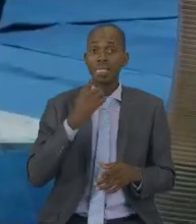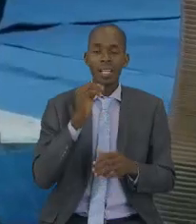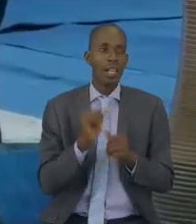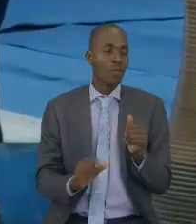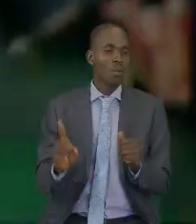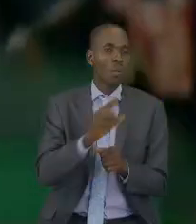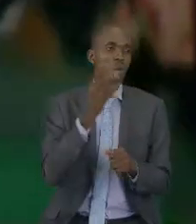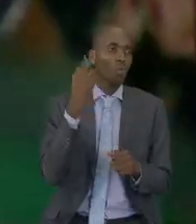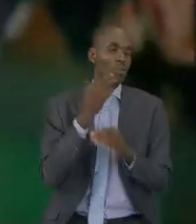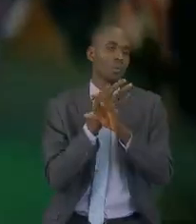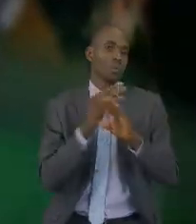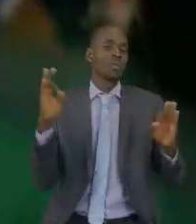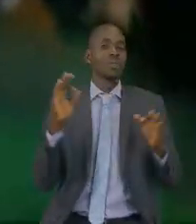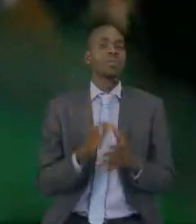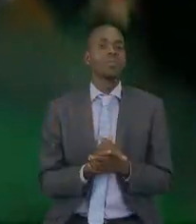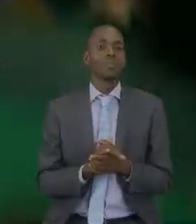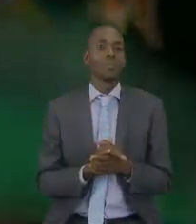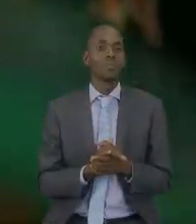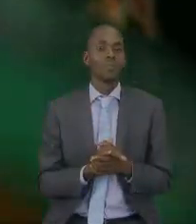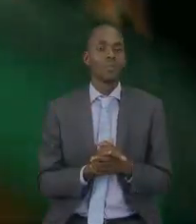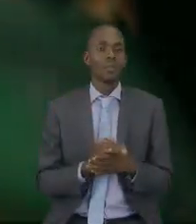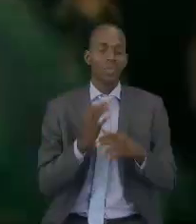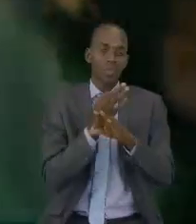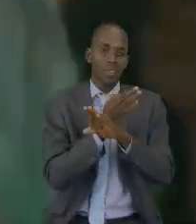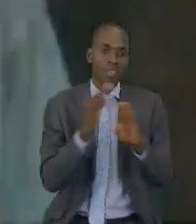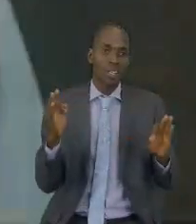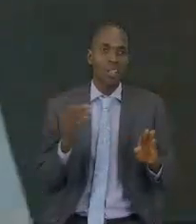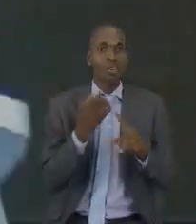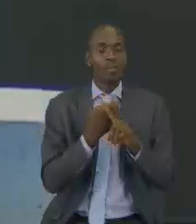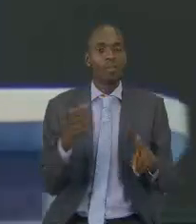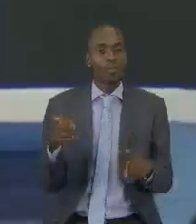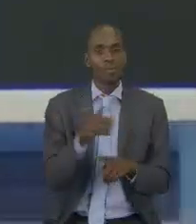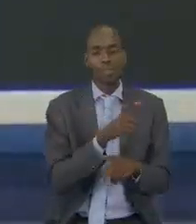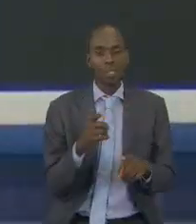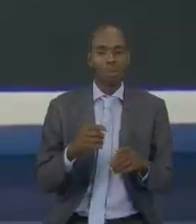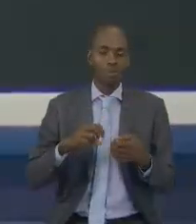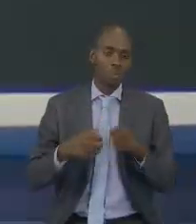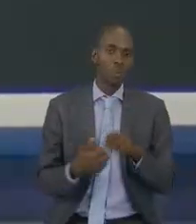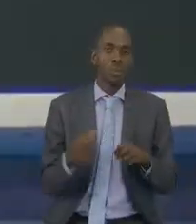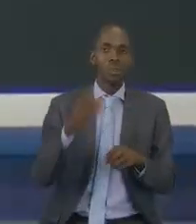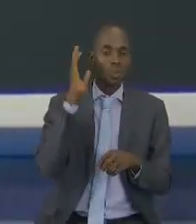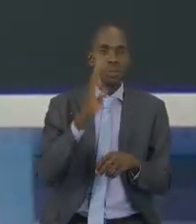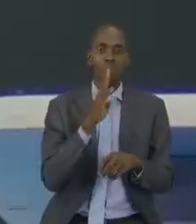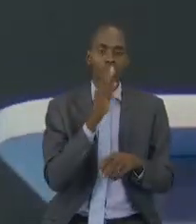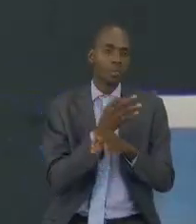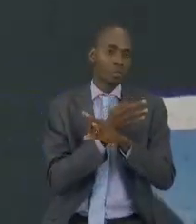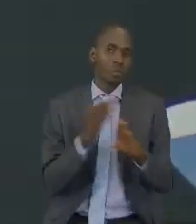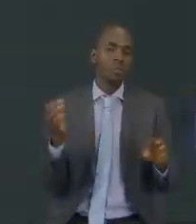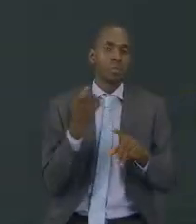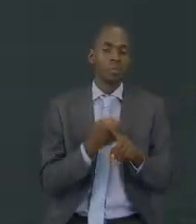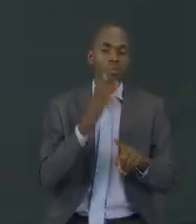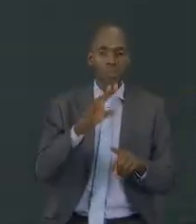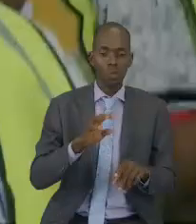everyone was free. Free from their stretchers. You'll be free from your